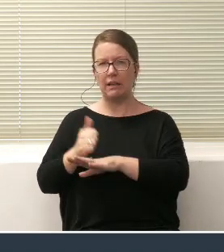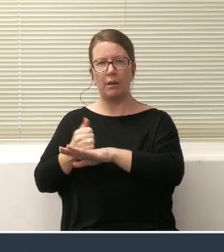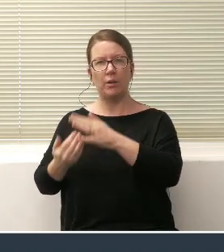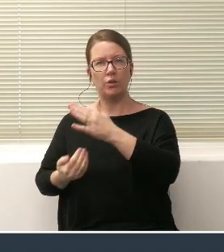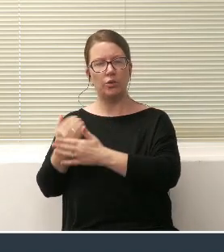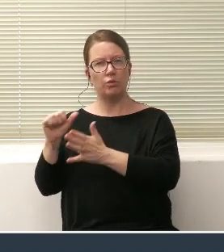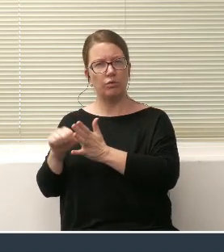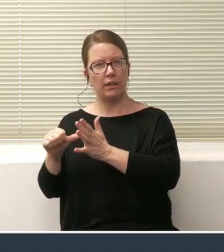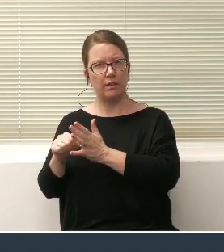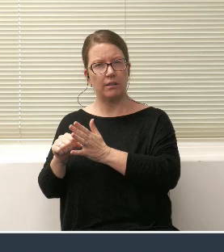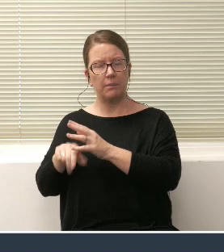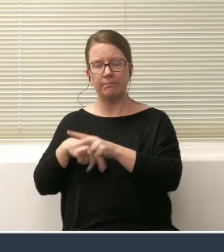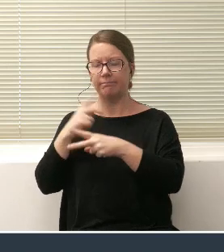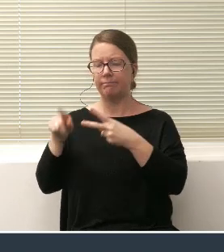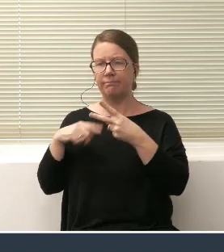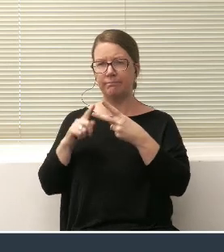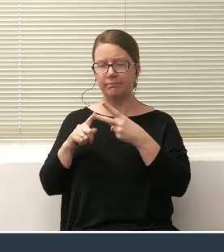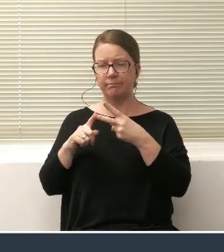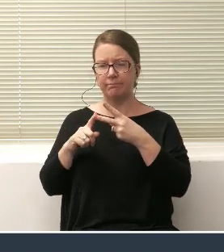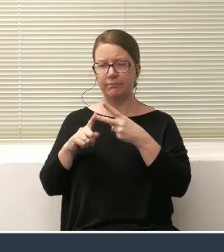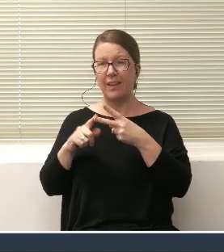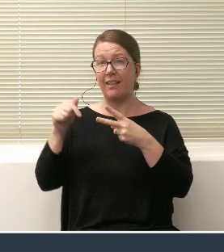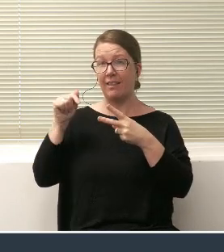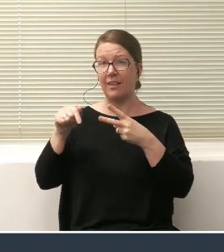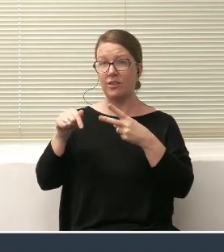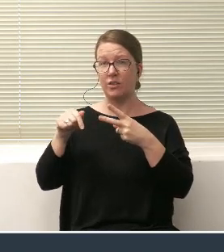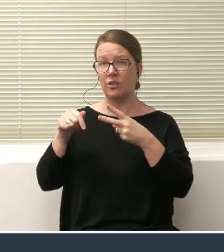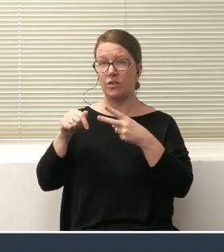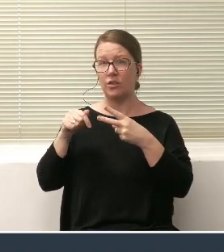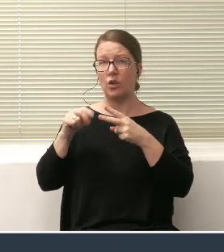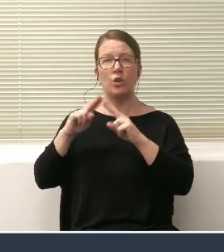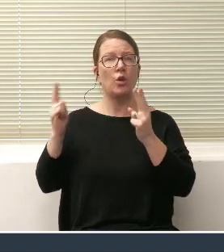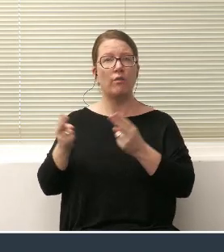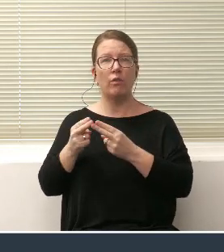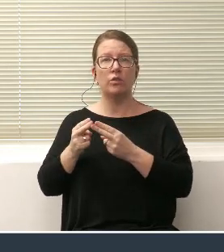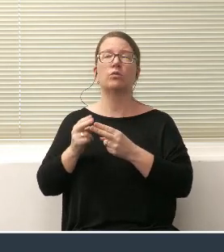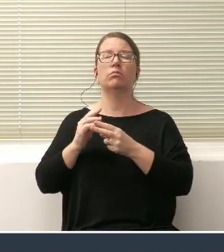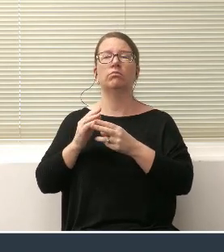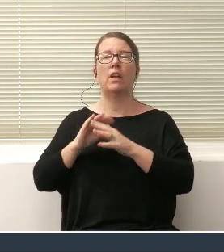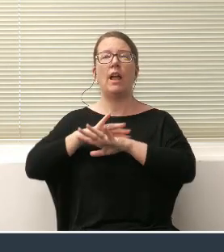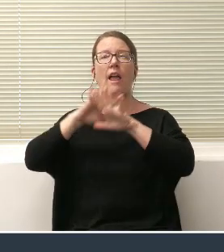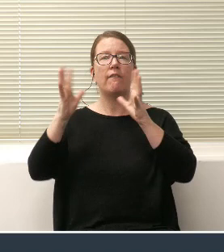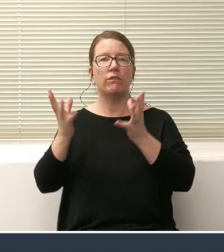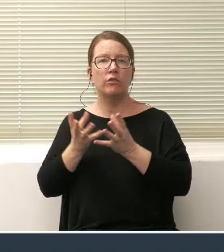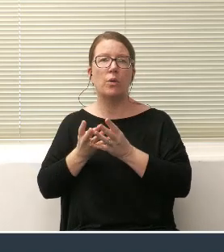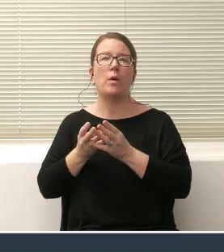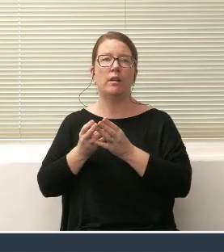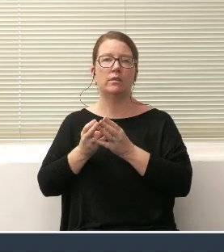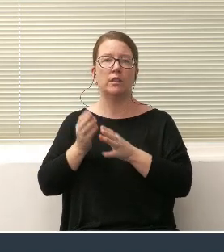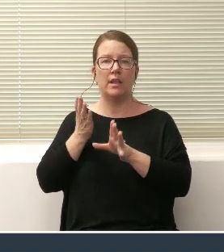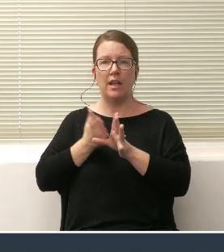And then I suppose there's a second element to that is around, this would be a universal annual general charge. And